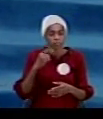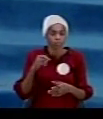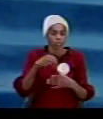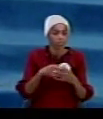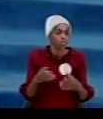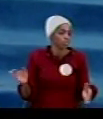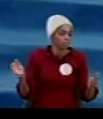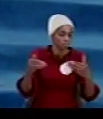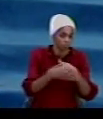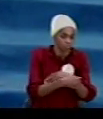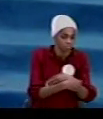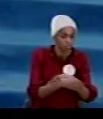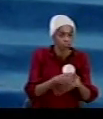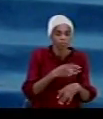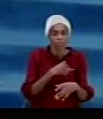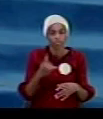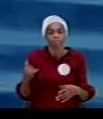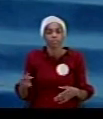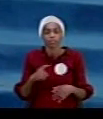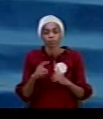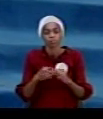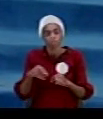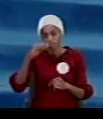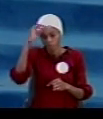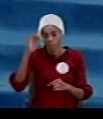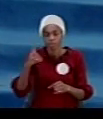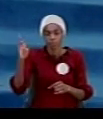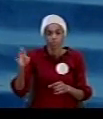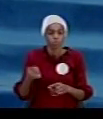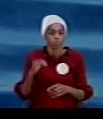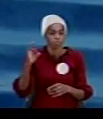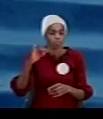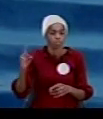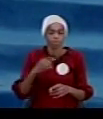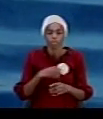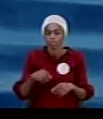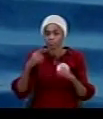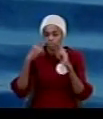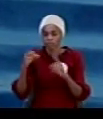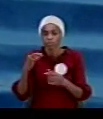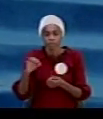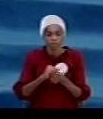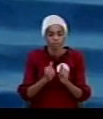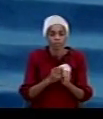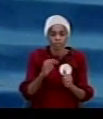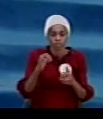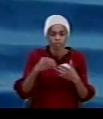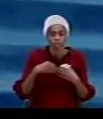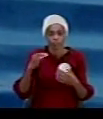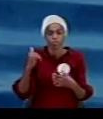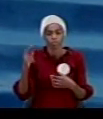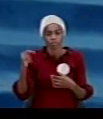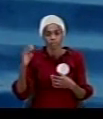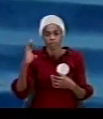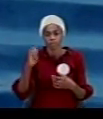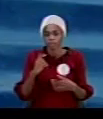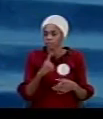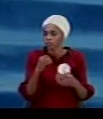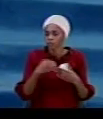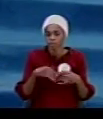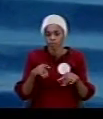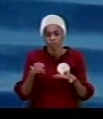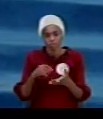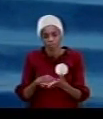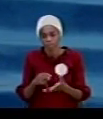he mentioned my case, that you have a prostate cancer, and they have told you this and that. He said that that